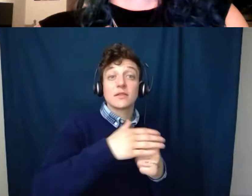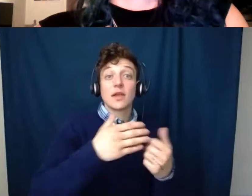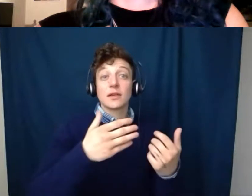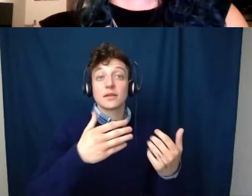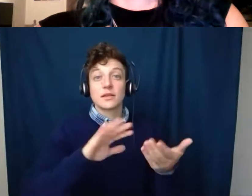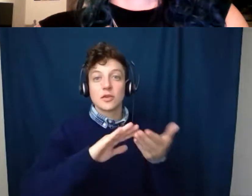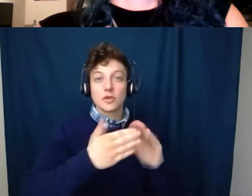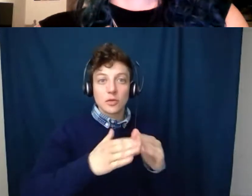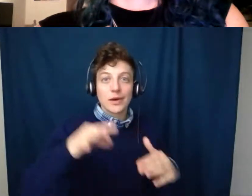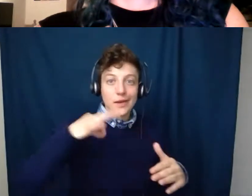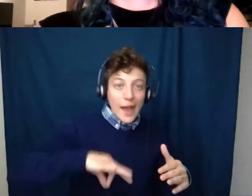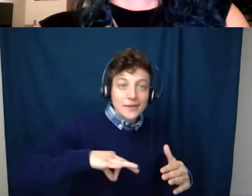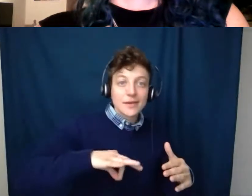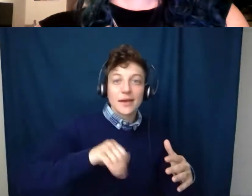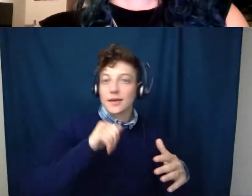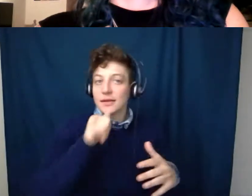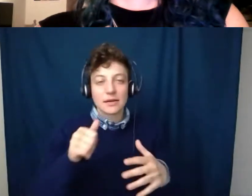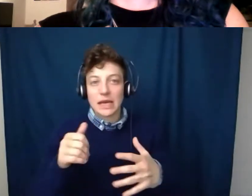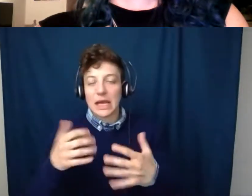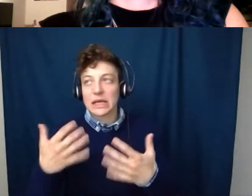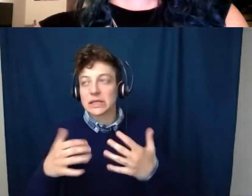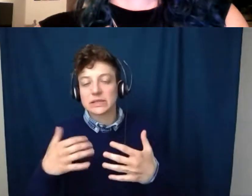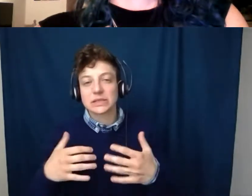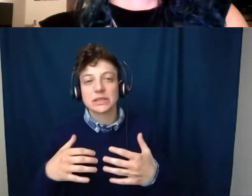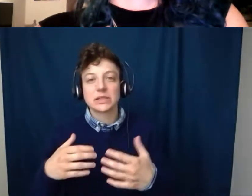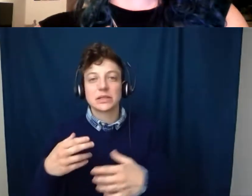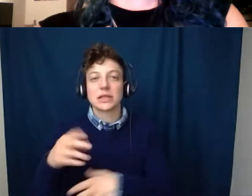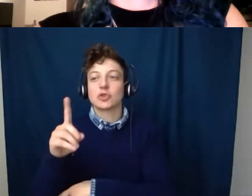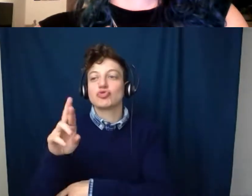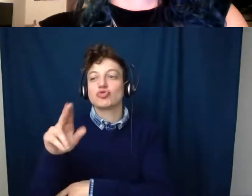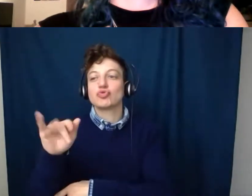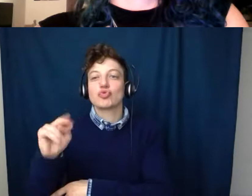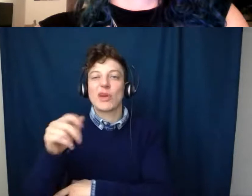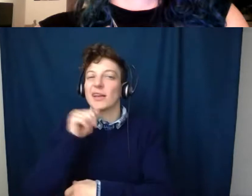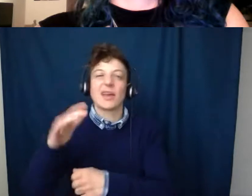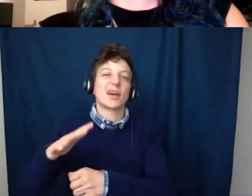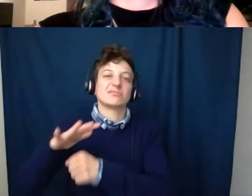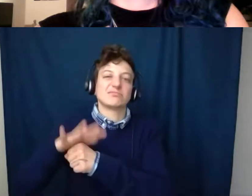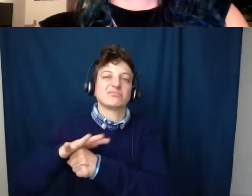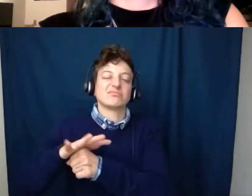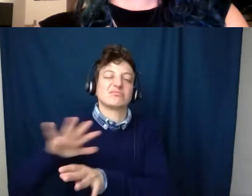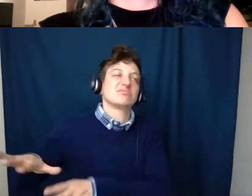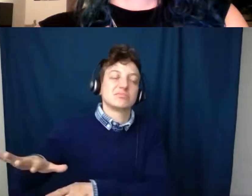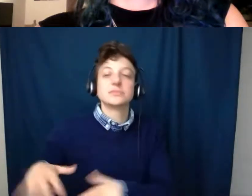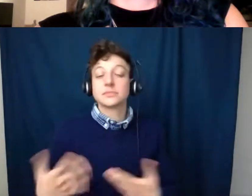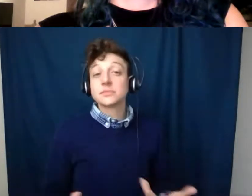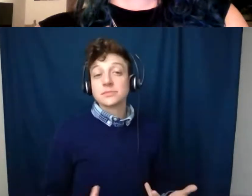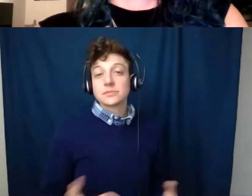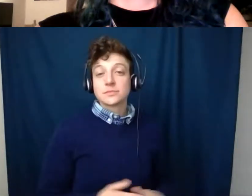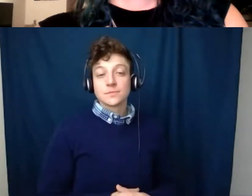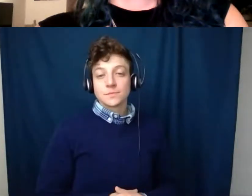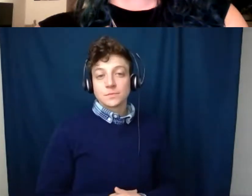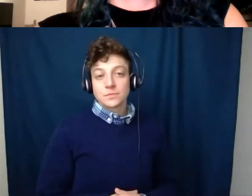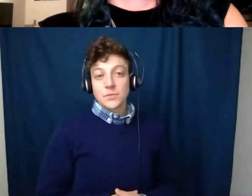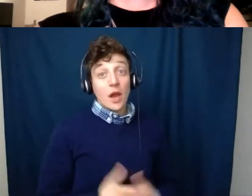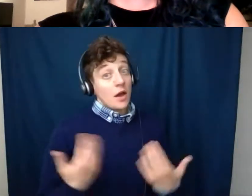drain is a way to reframe all of our thinking. Great. Is there anything, so we're